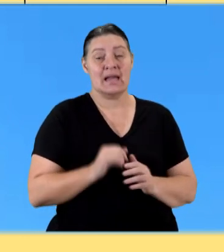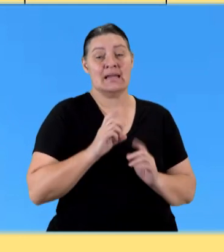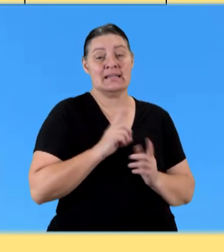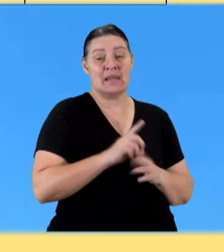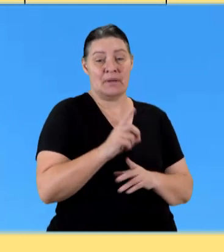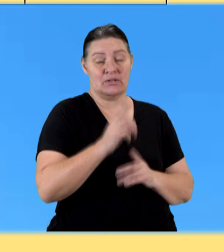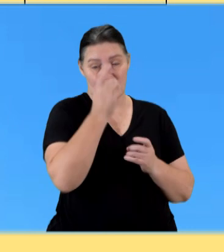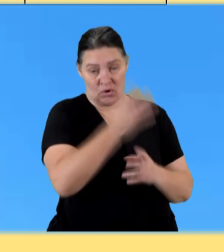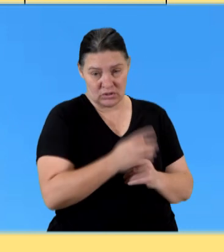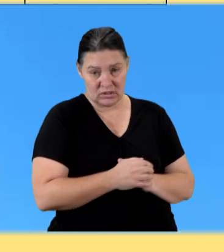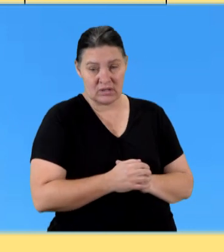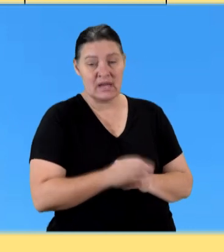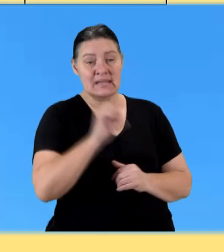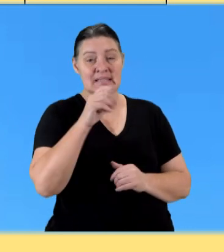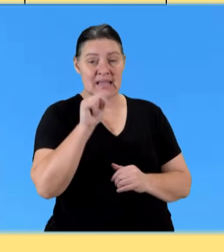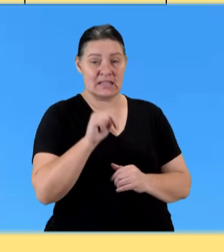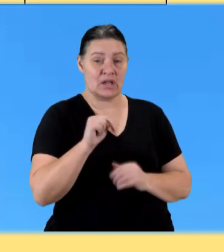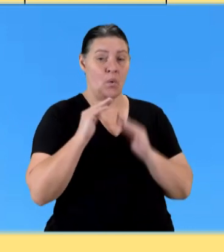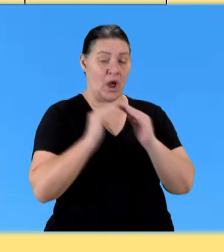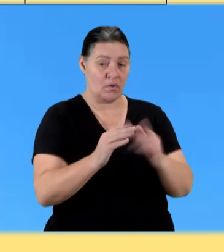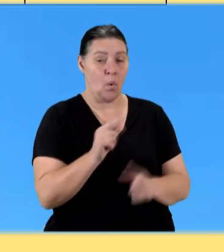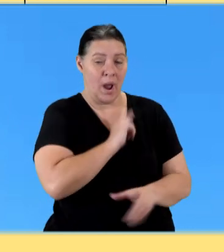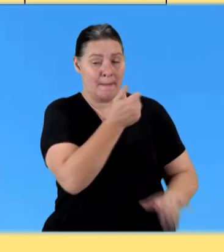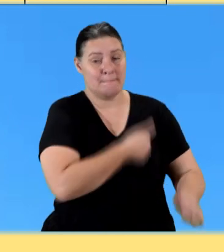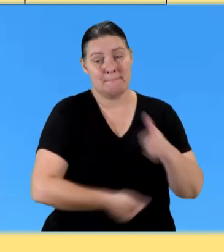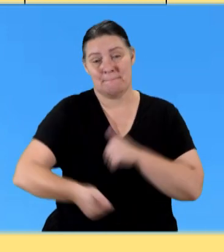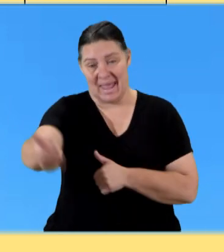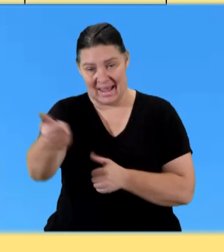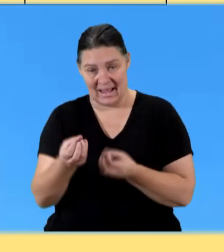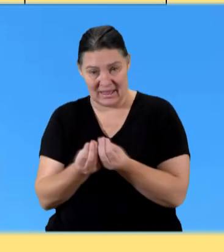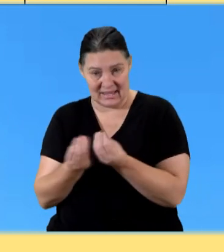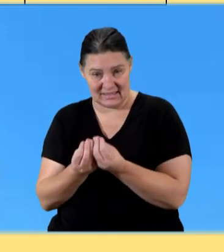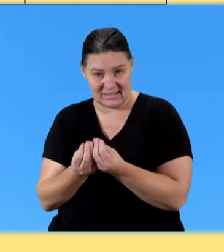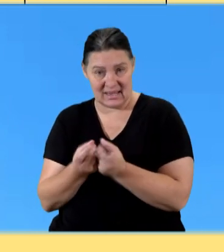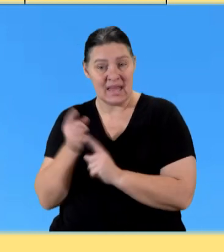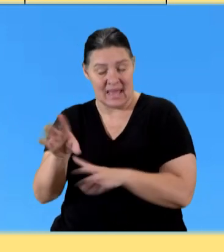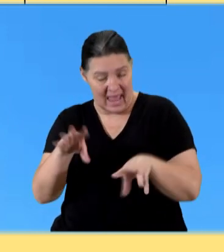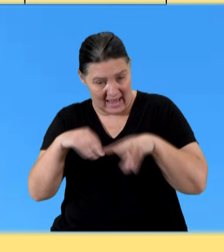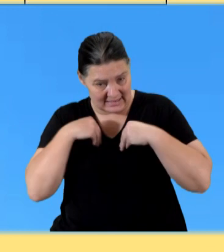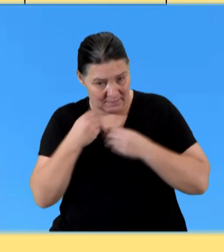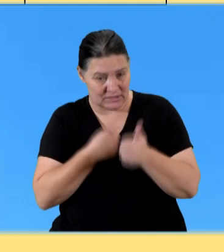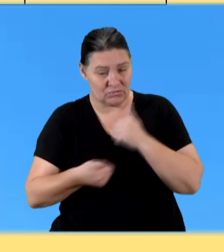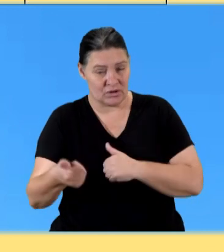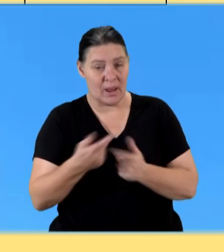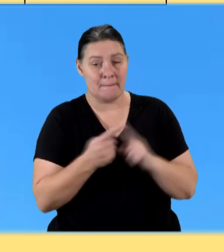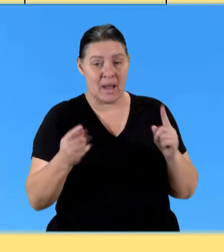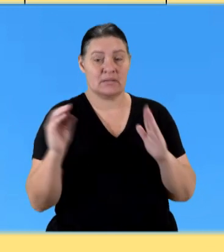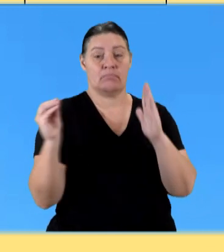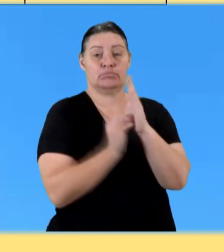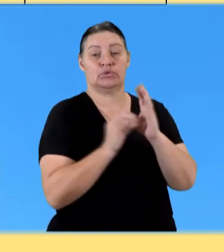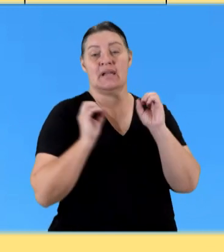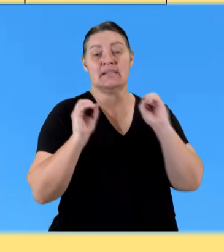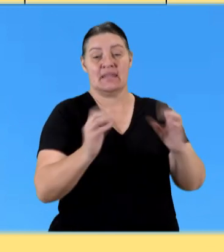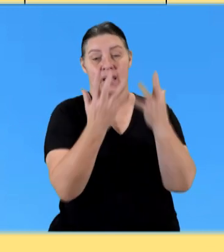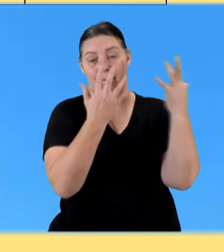of 960 was issued to Sons Warehouse for goods returned to them. They did accept the returns, but no entry